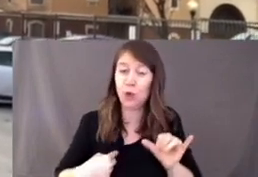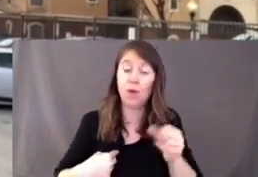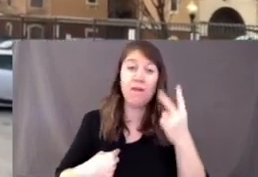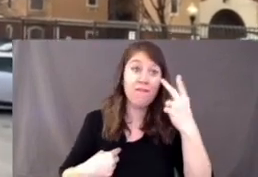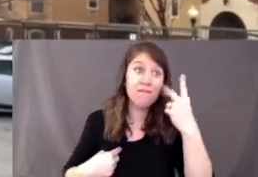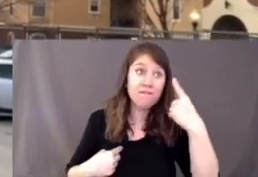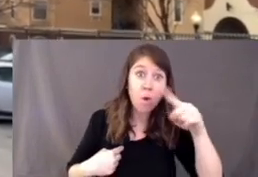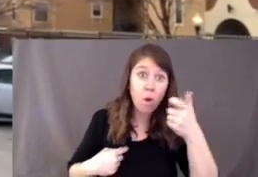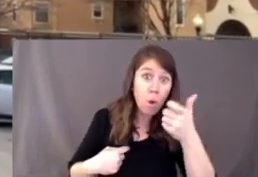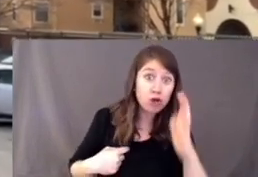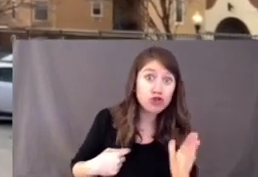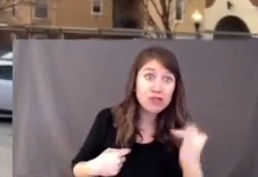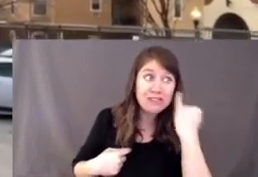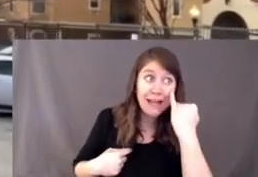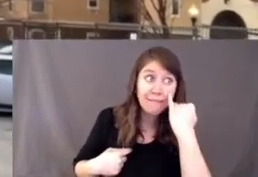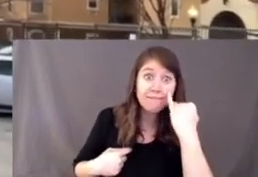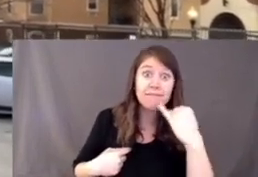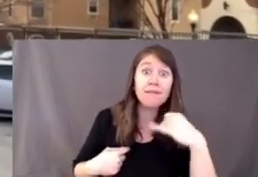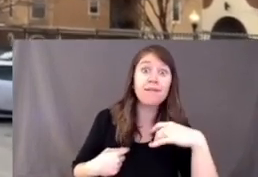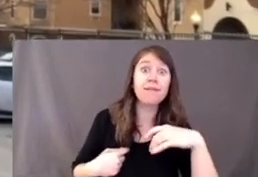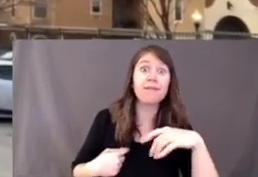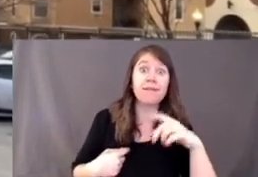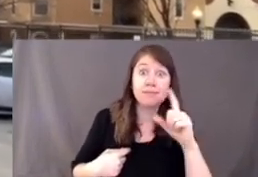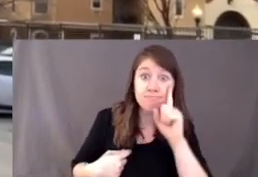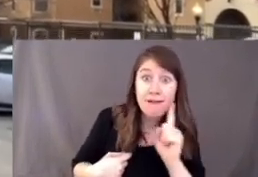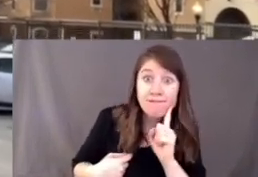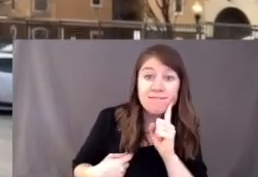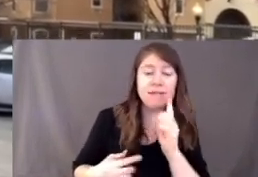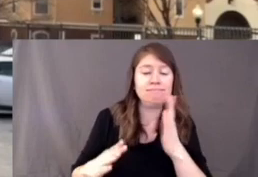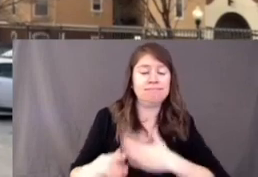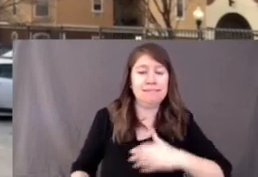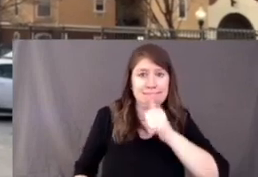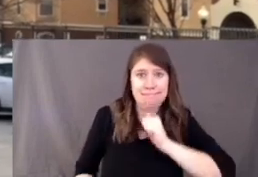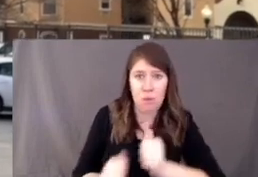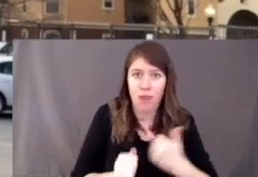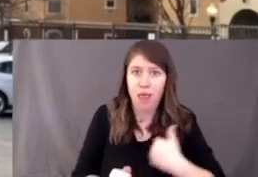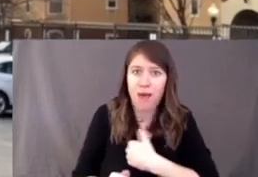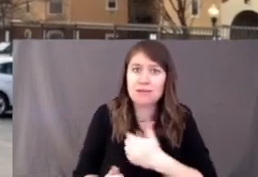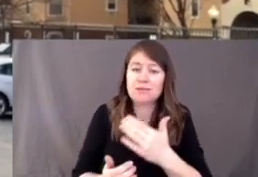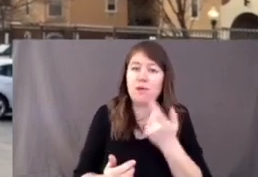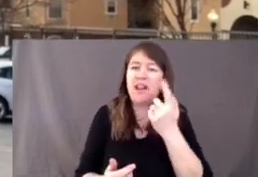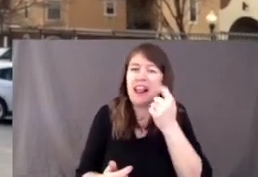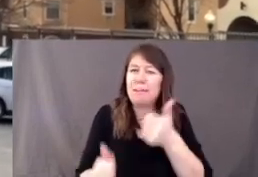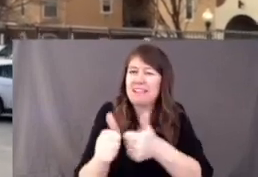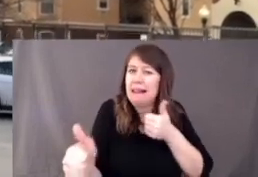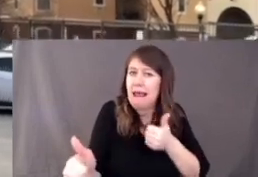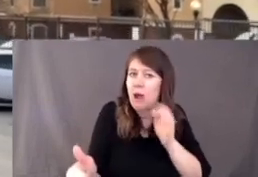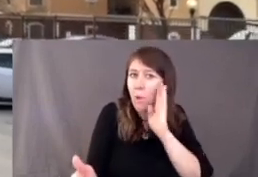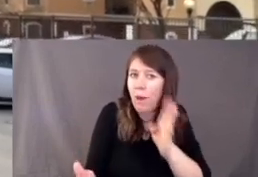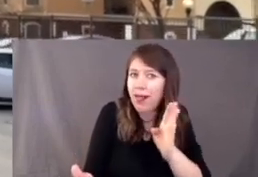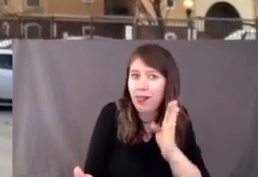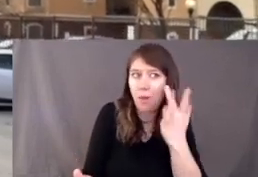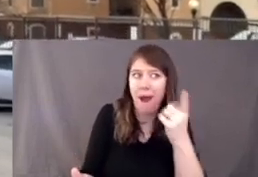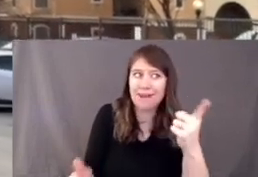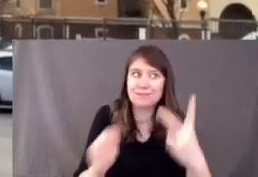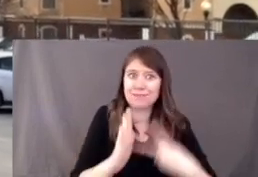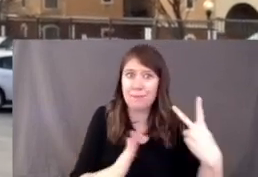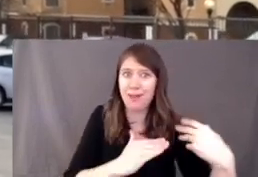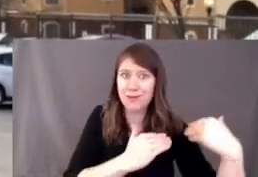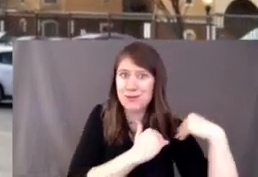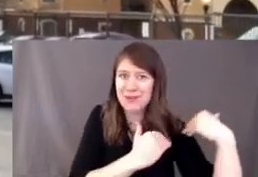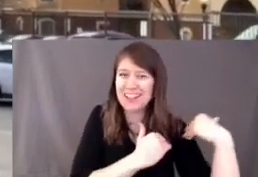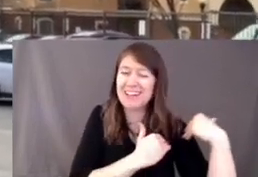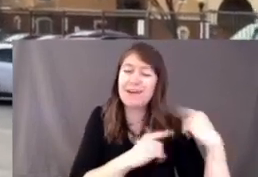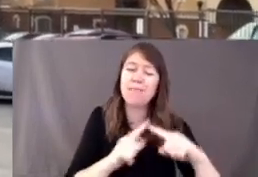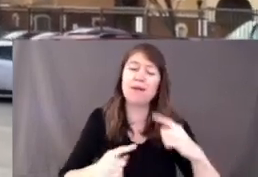viewers who are non-hearing, please bear with us, especially as there's maybe some delays here and there in that, because he's pulling double duty.